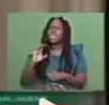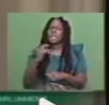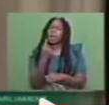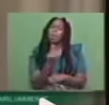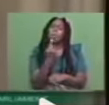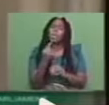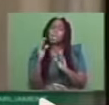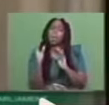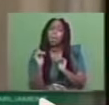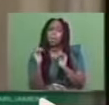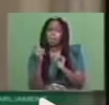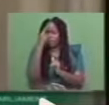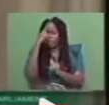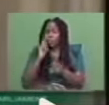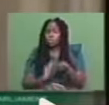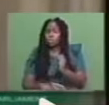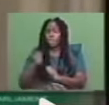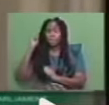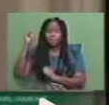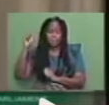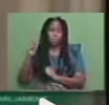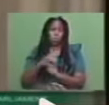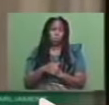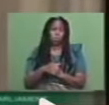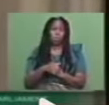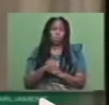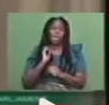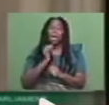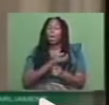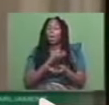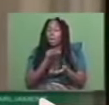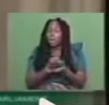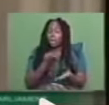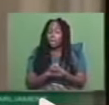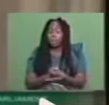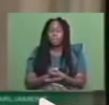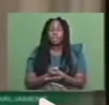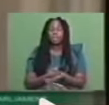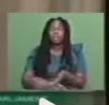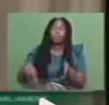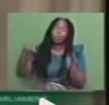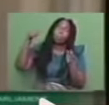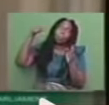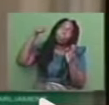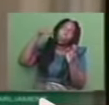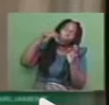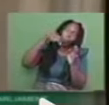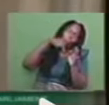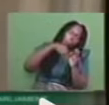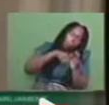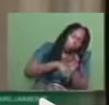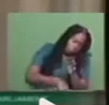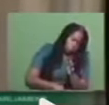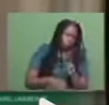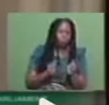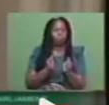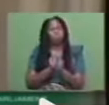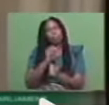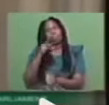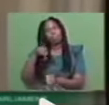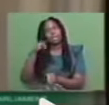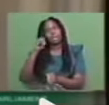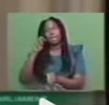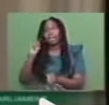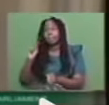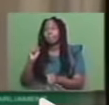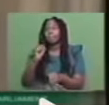Our economy and democracy continue to be under threat by this regime. People are looking to the UNC to defend